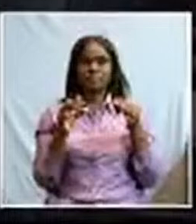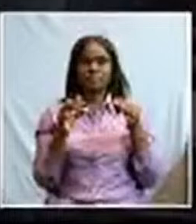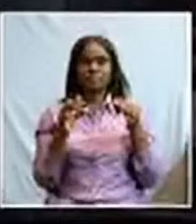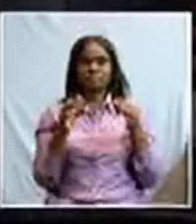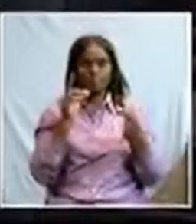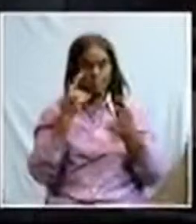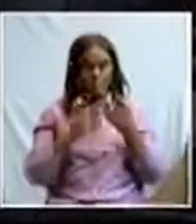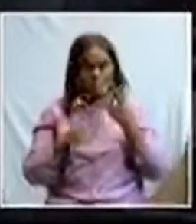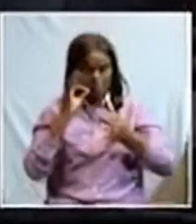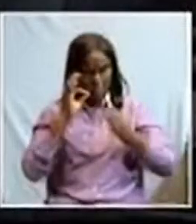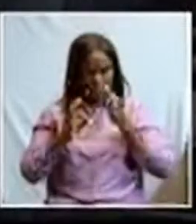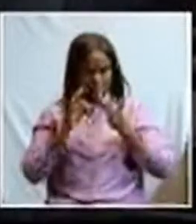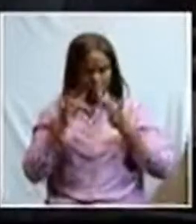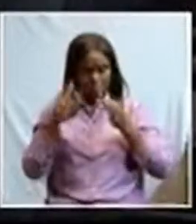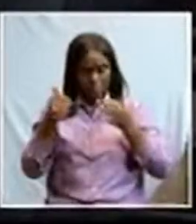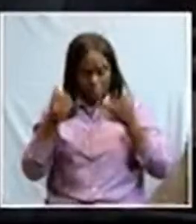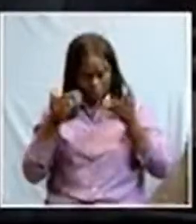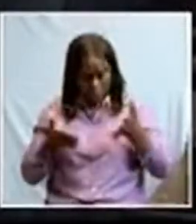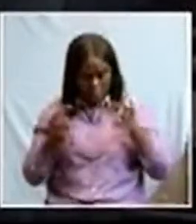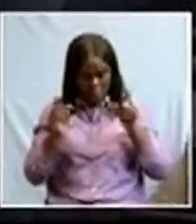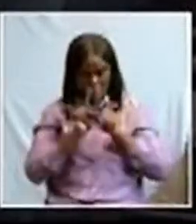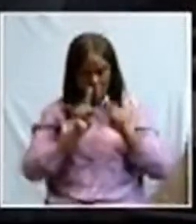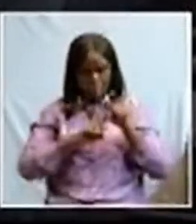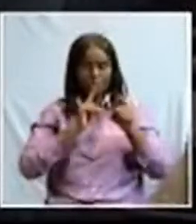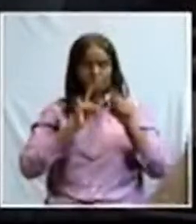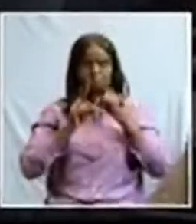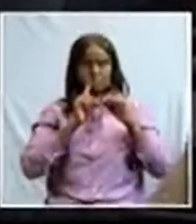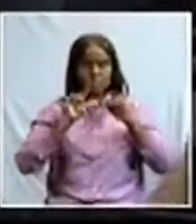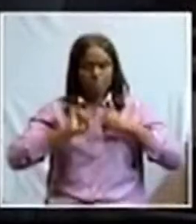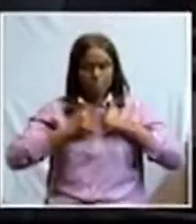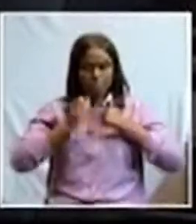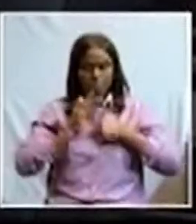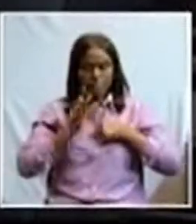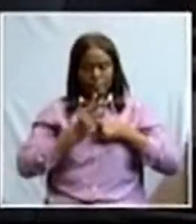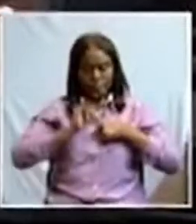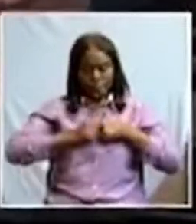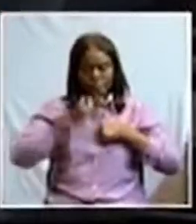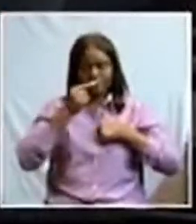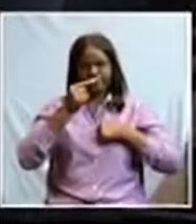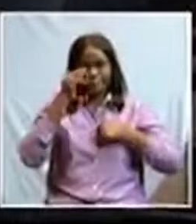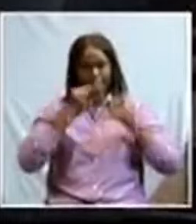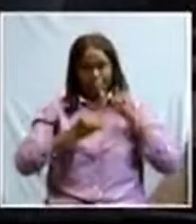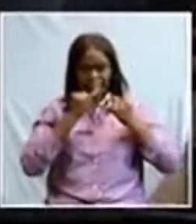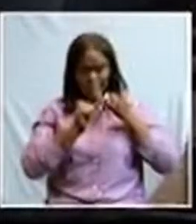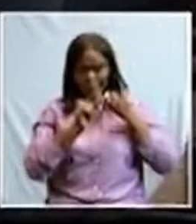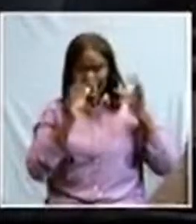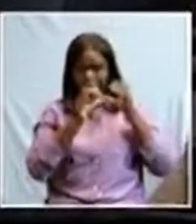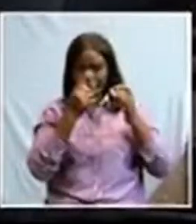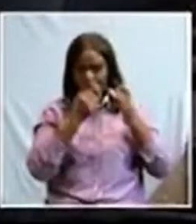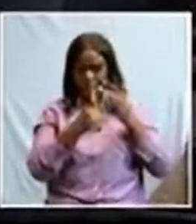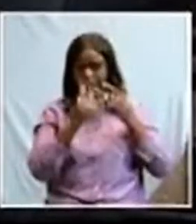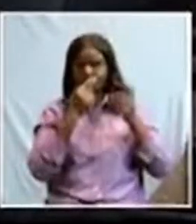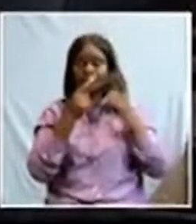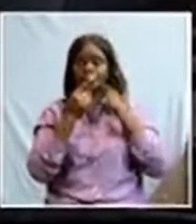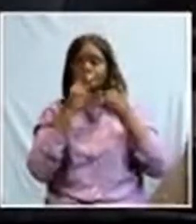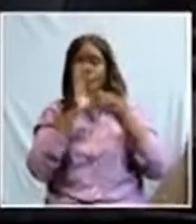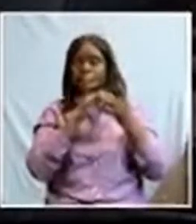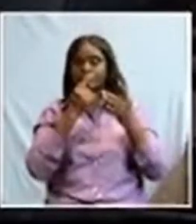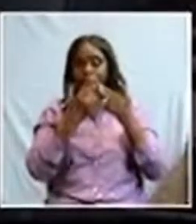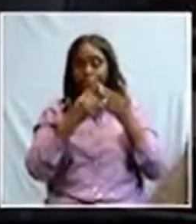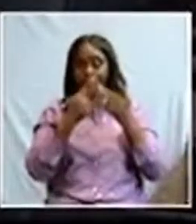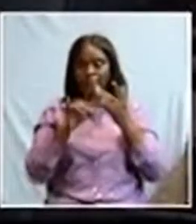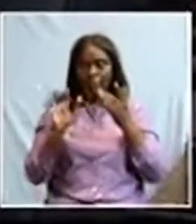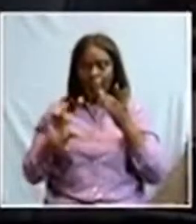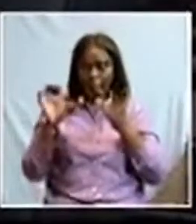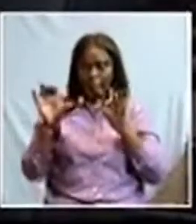if they were here and they equally said, we said let's finish. It's the council that insisted to say let's just